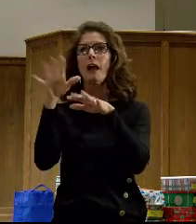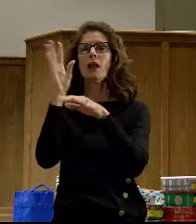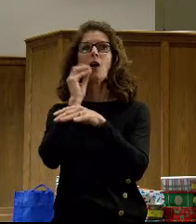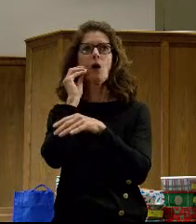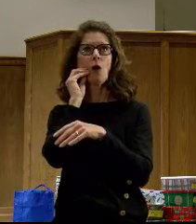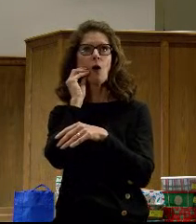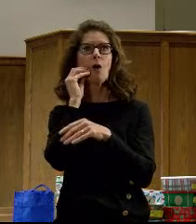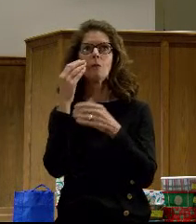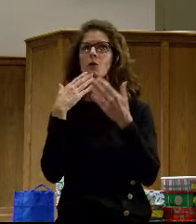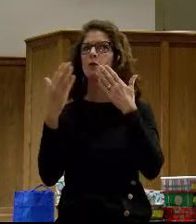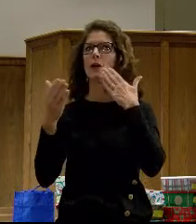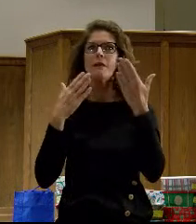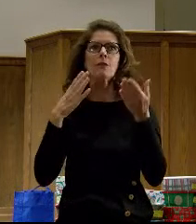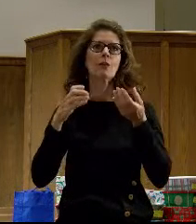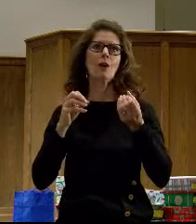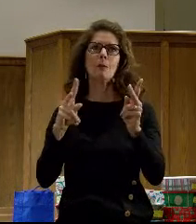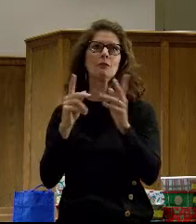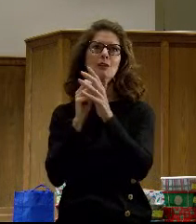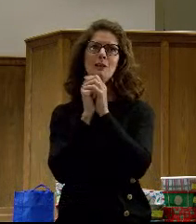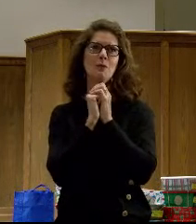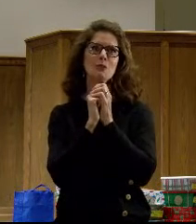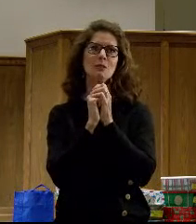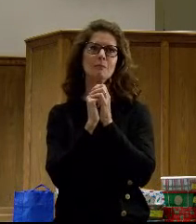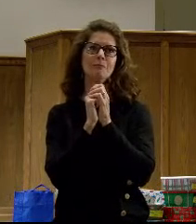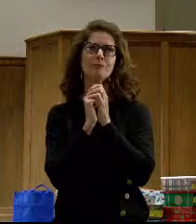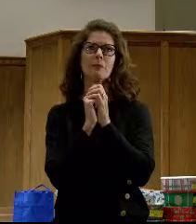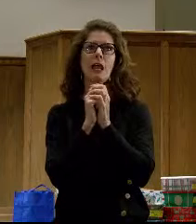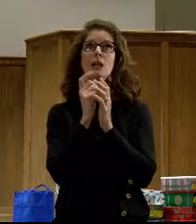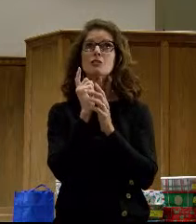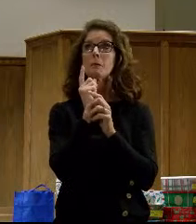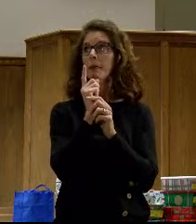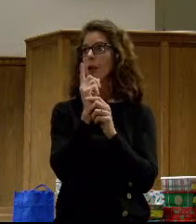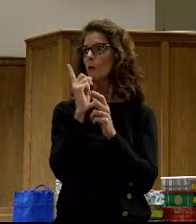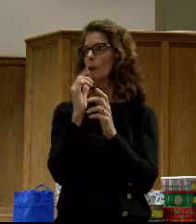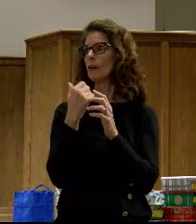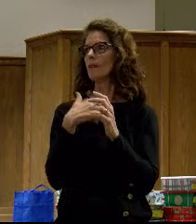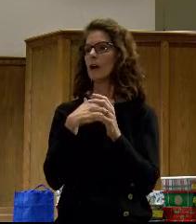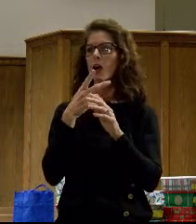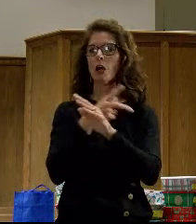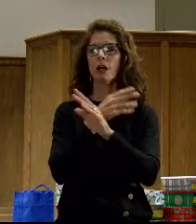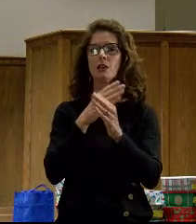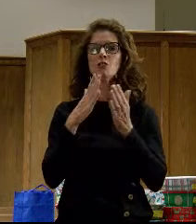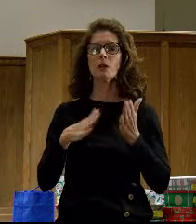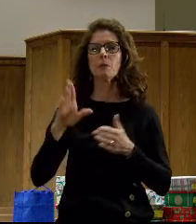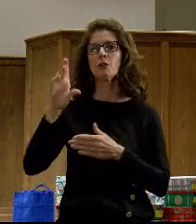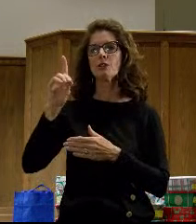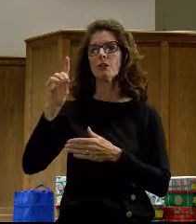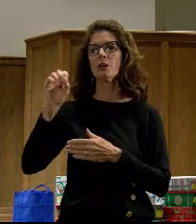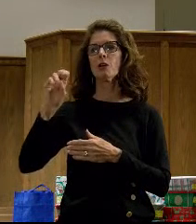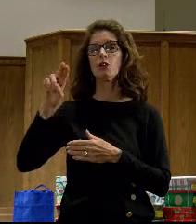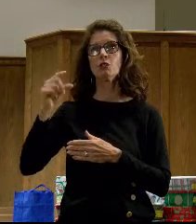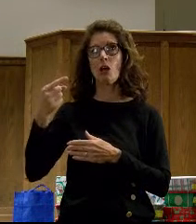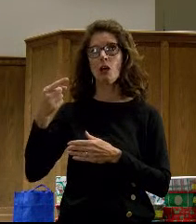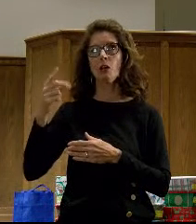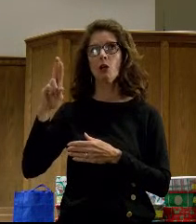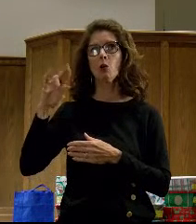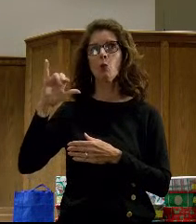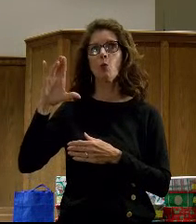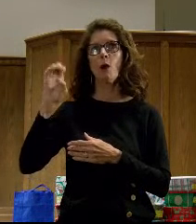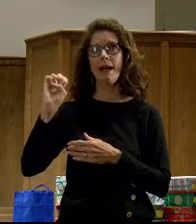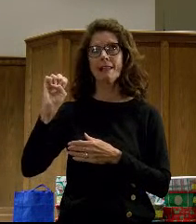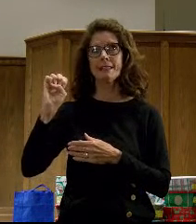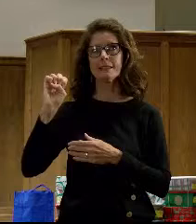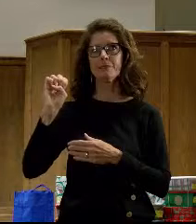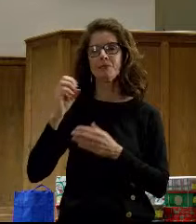chance to worship together today. In just a minute, one of our shepherds, Doug Rice, will lead us in a closing prayer. And after